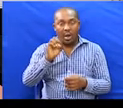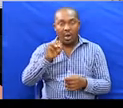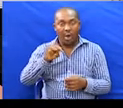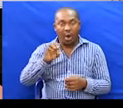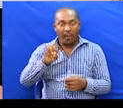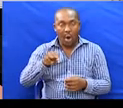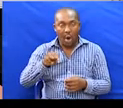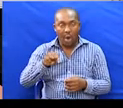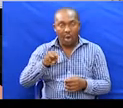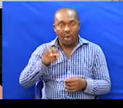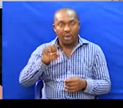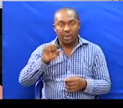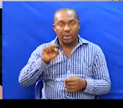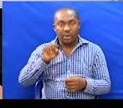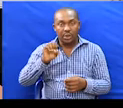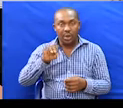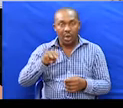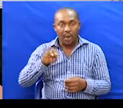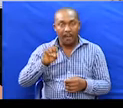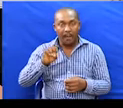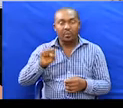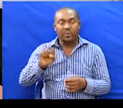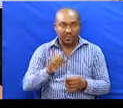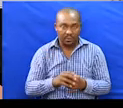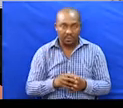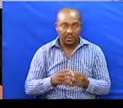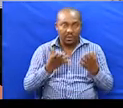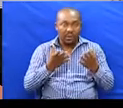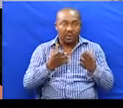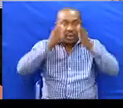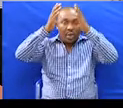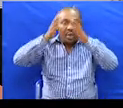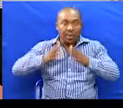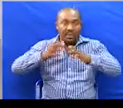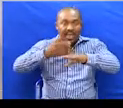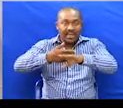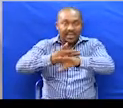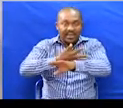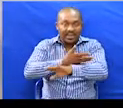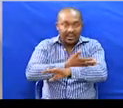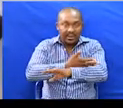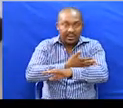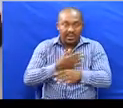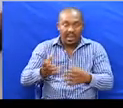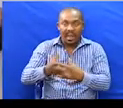the human cell, it consists of 46